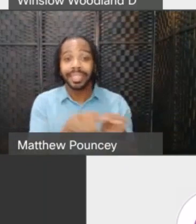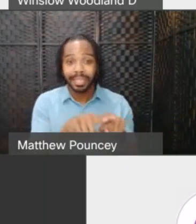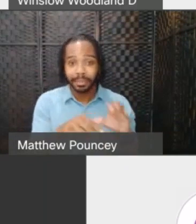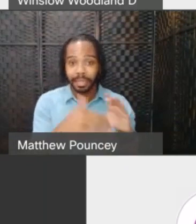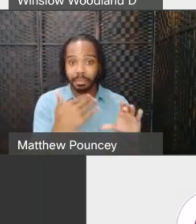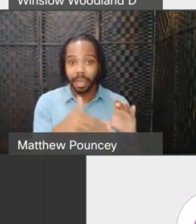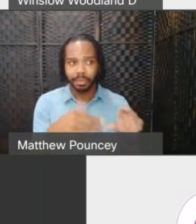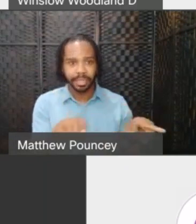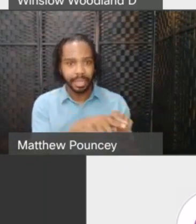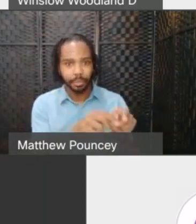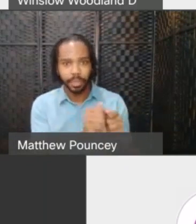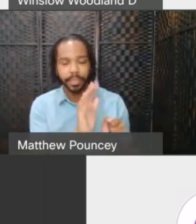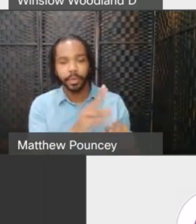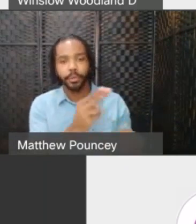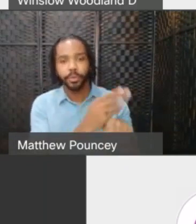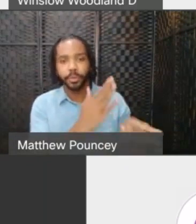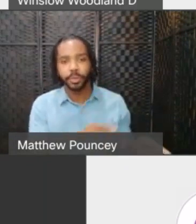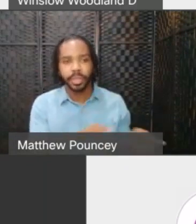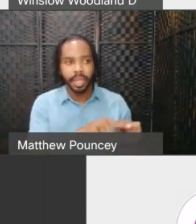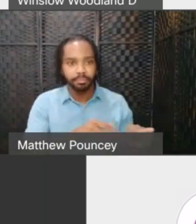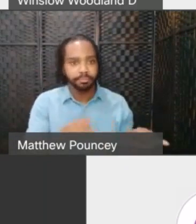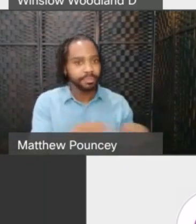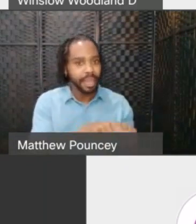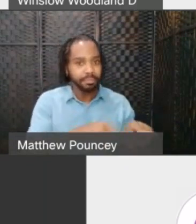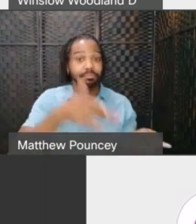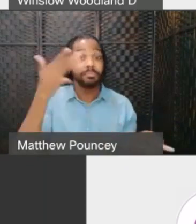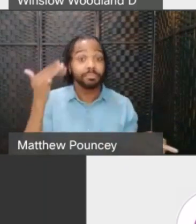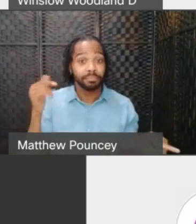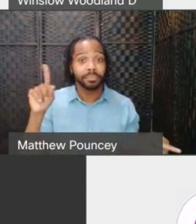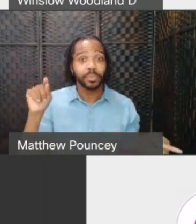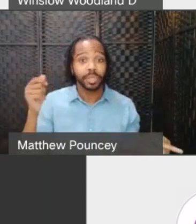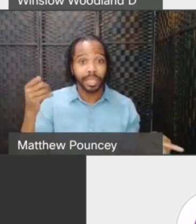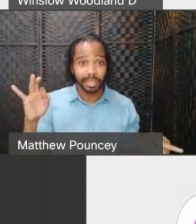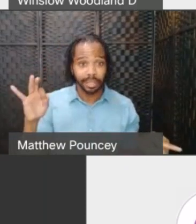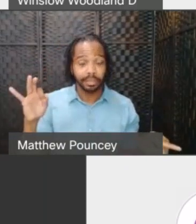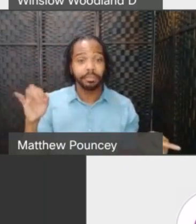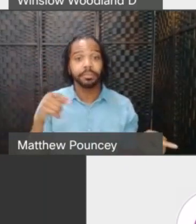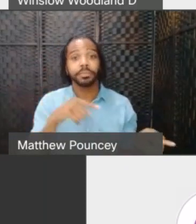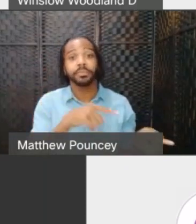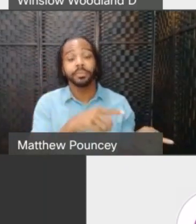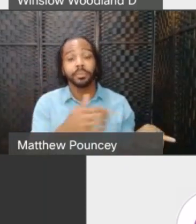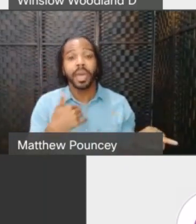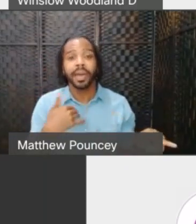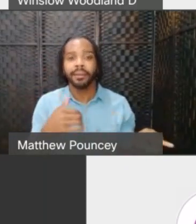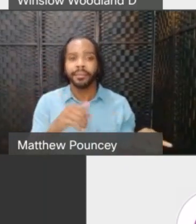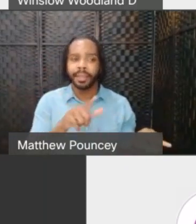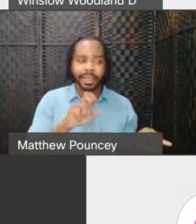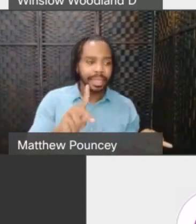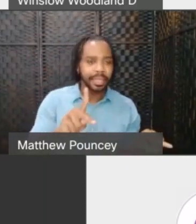username, the same one they used in 2019, then there's a link or button in